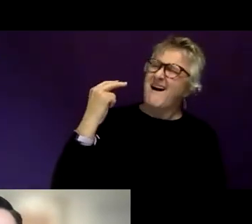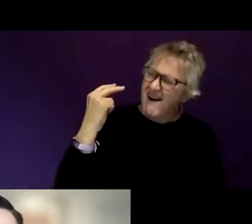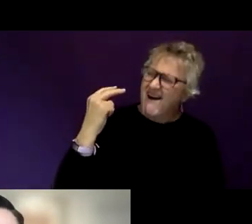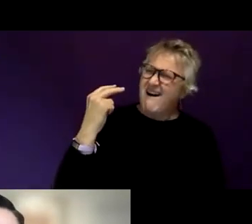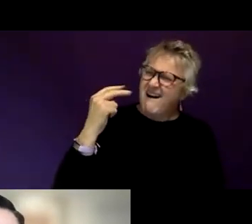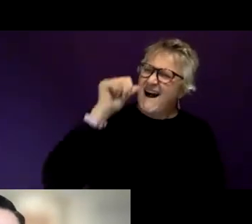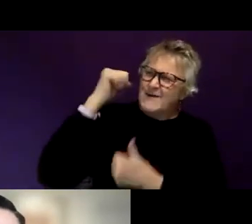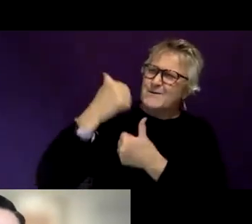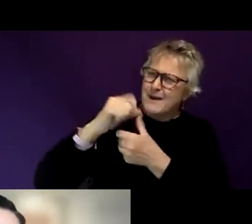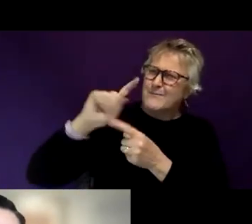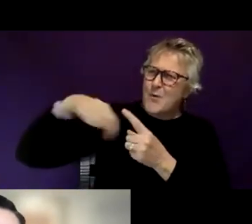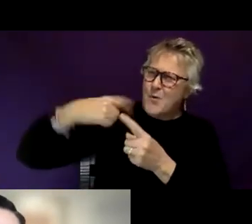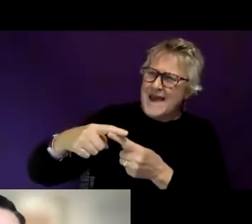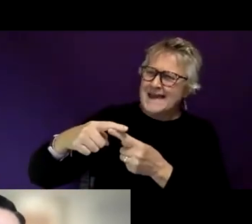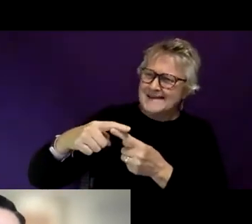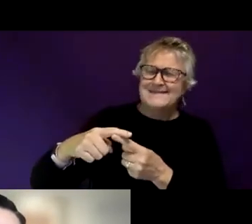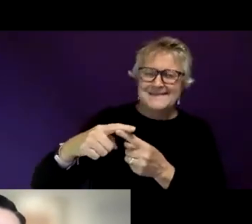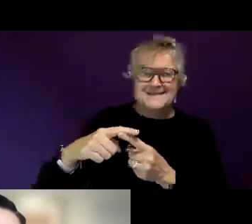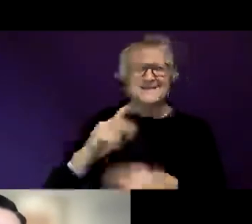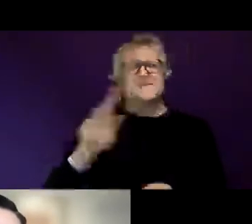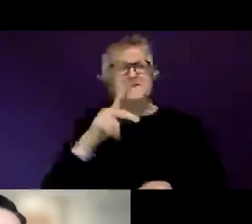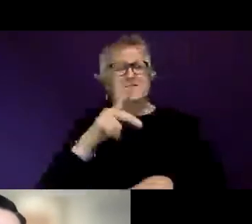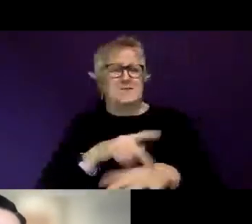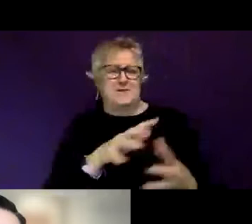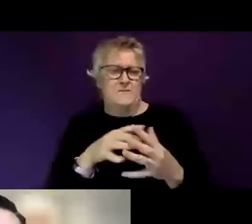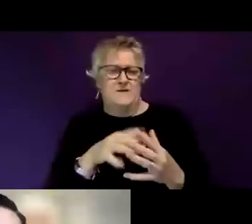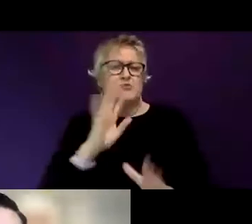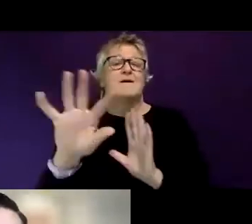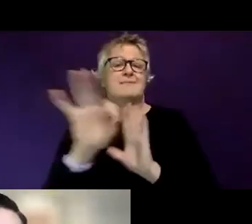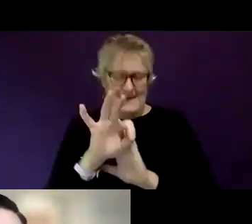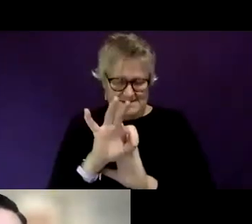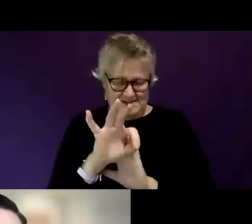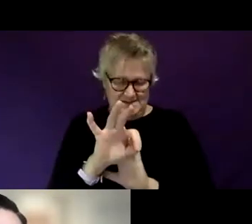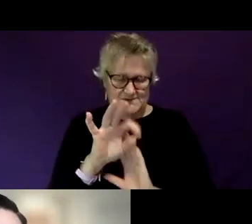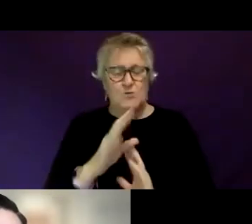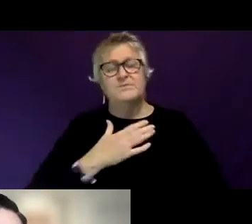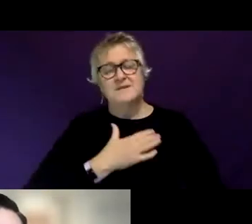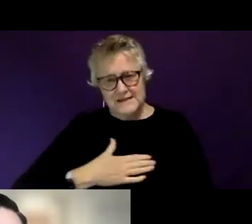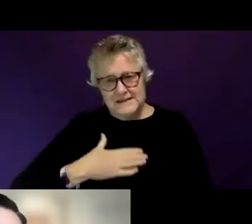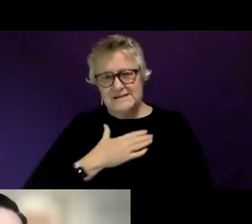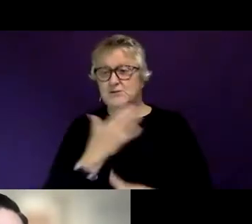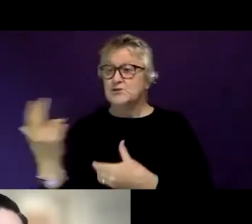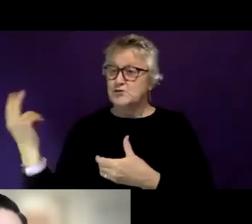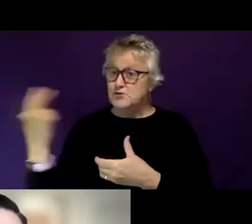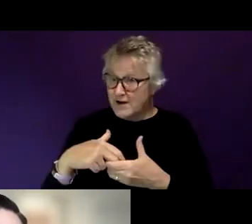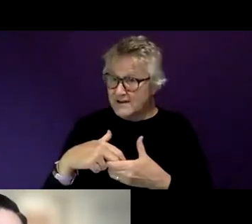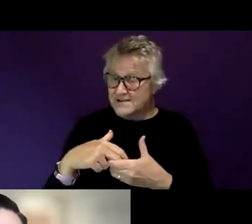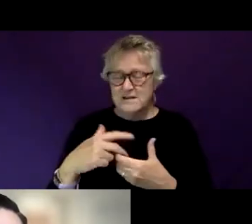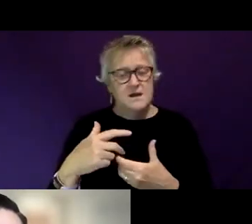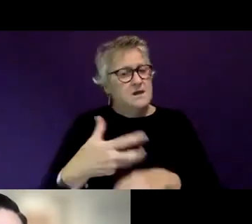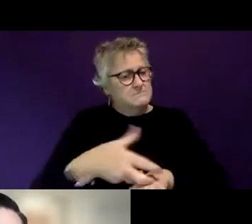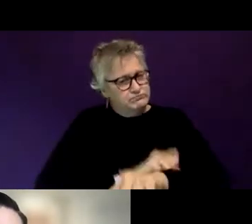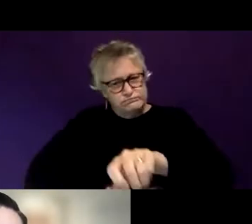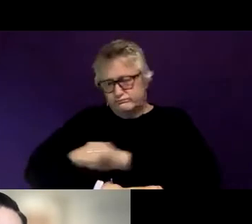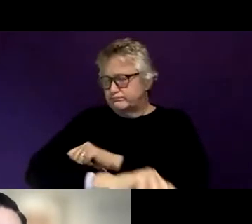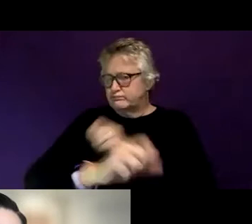other leaders. And so that's what we're working on. Join us. We have a lot to do, but I very